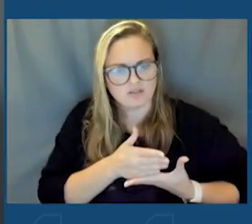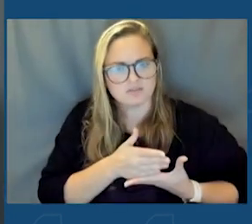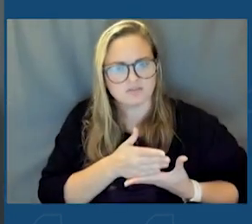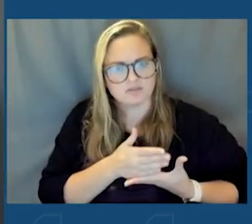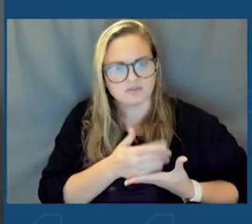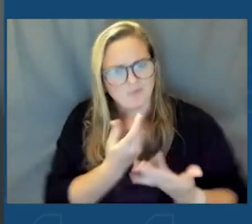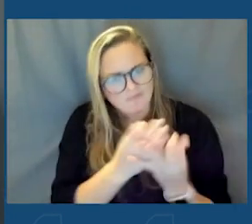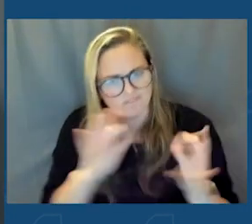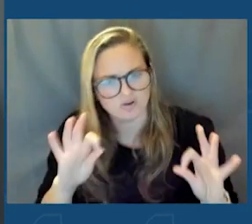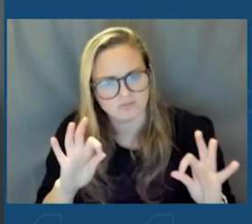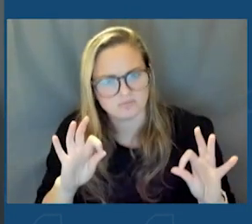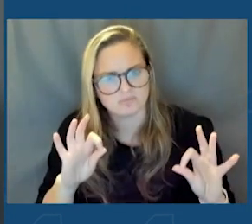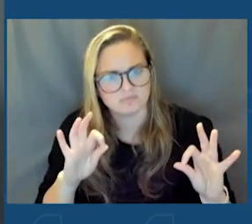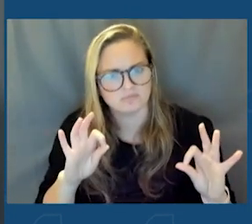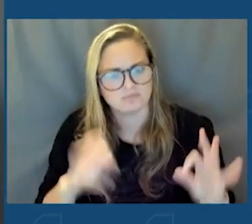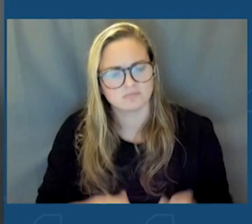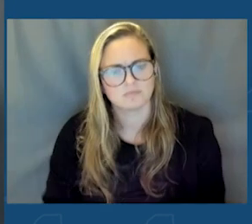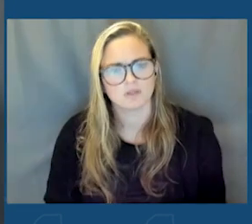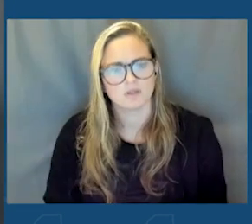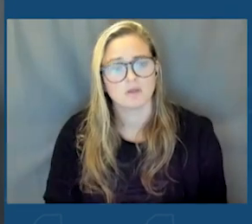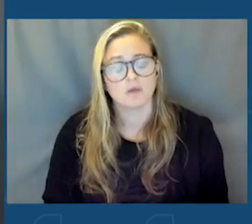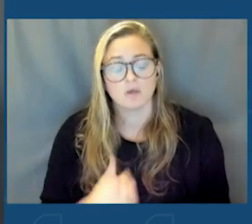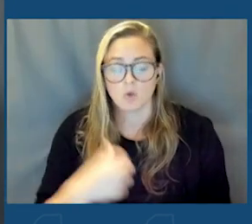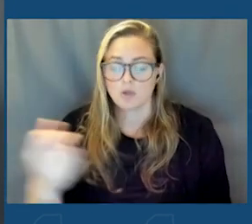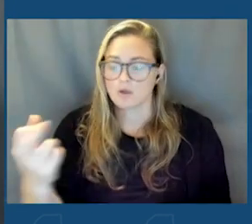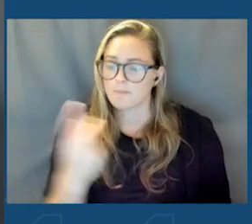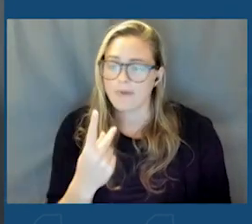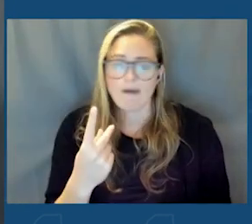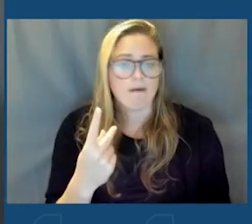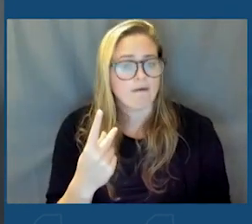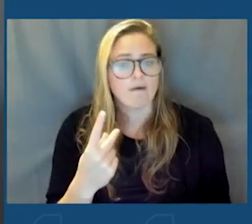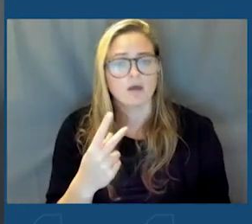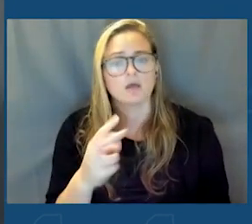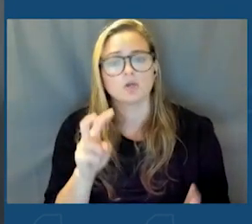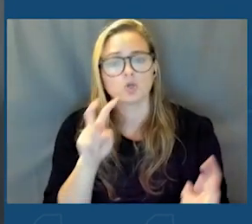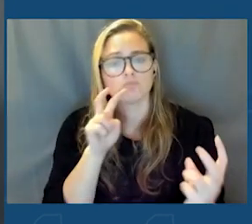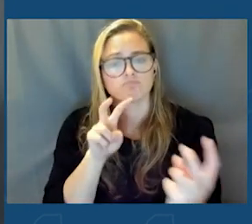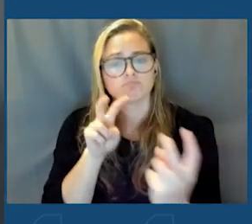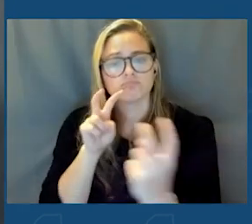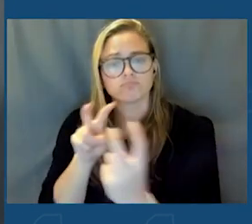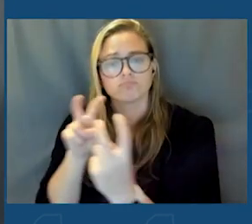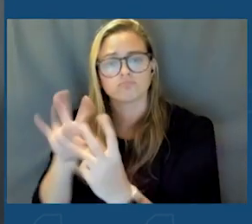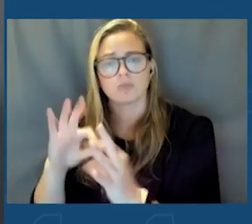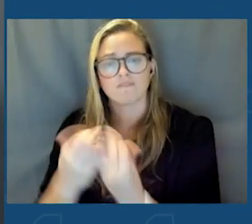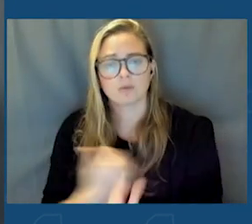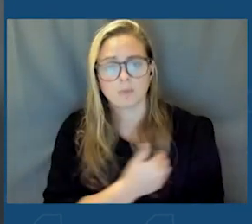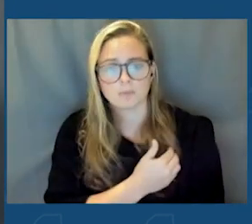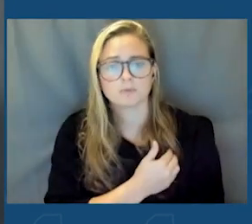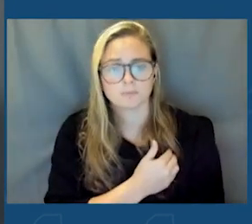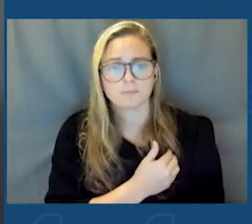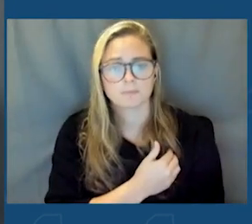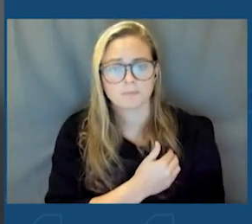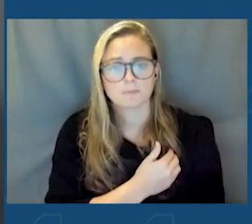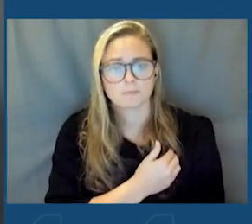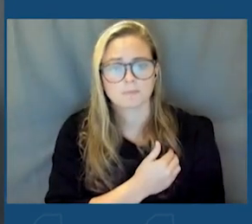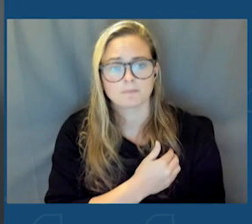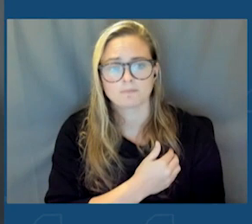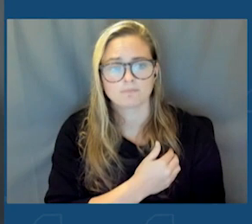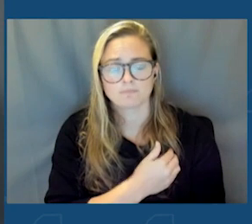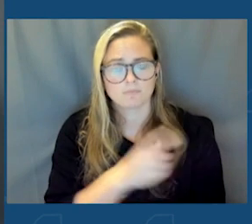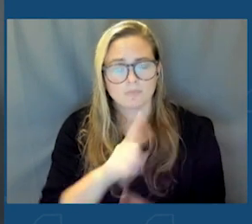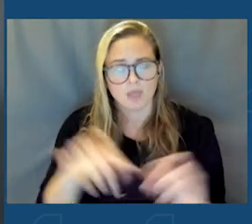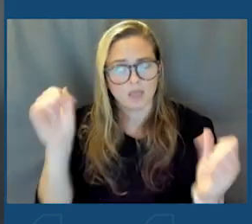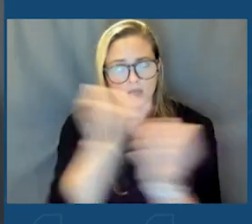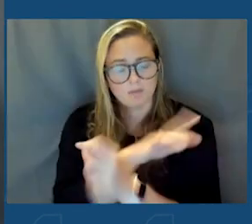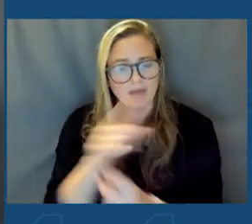in fact. So I come back here also to look in the eyes of the family members. I can't imagine how hard this